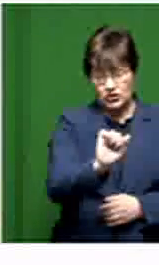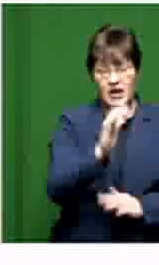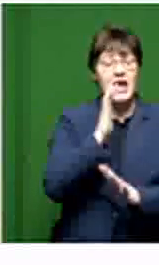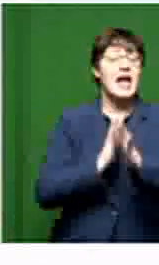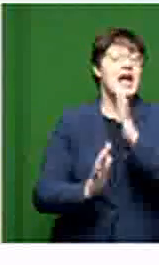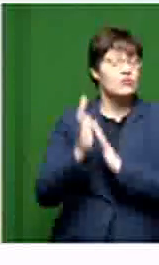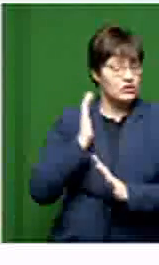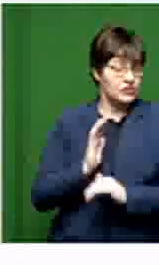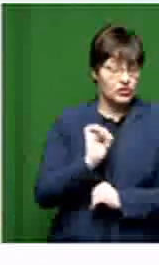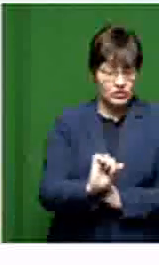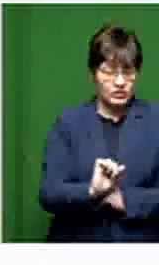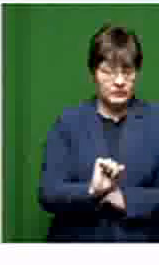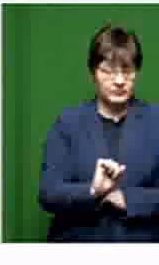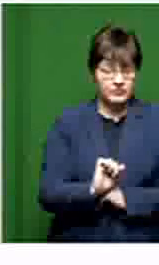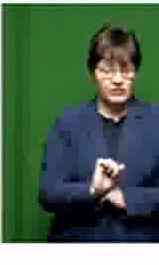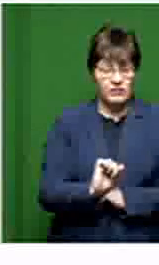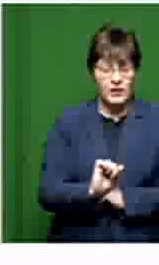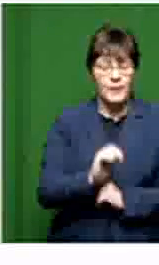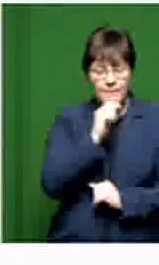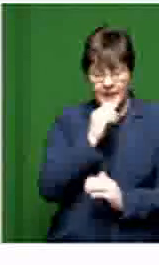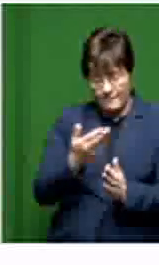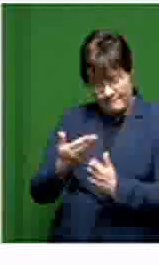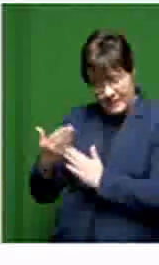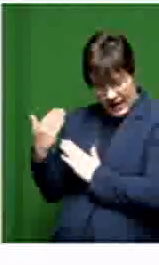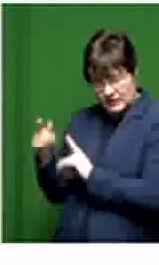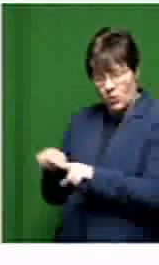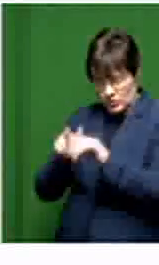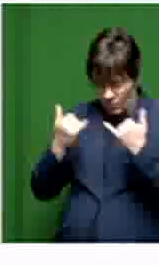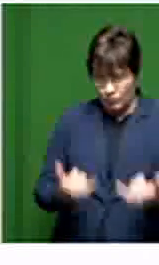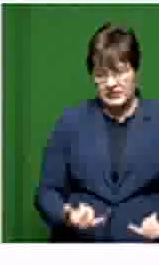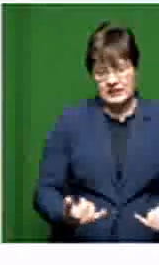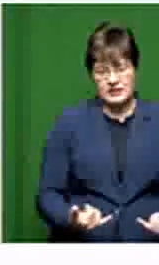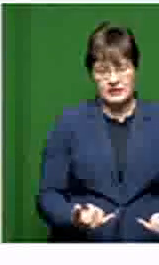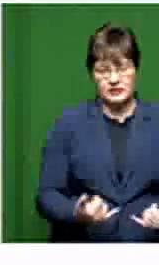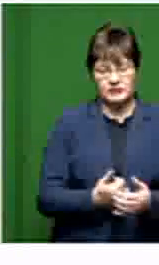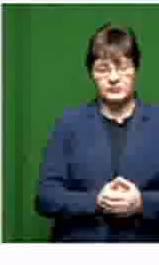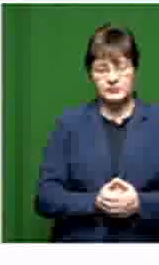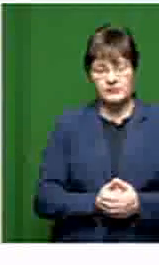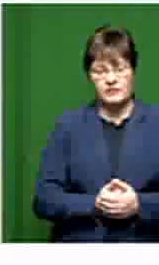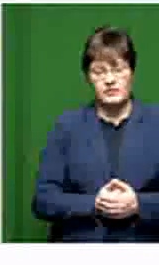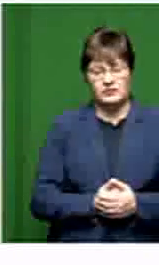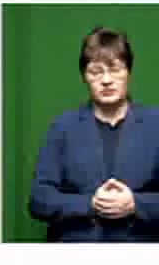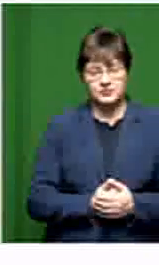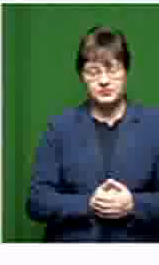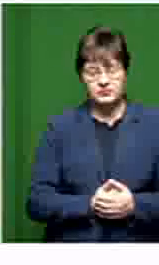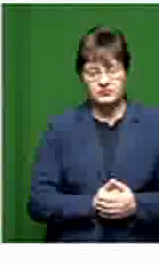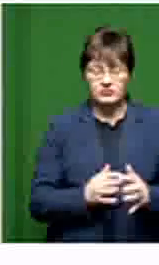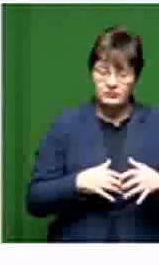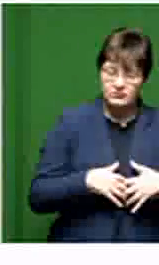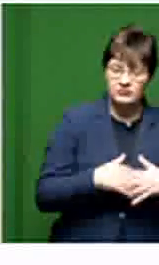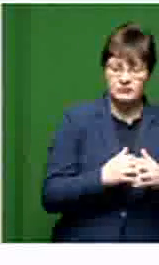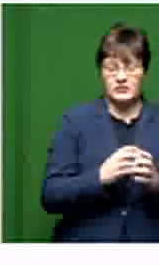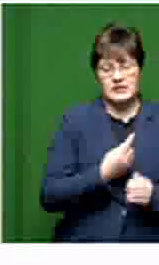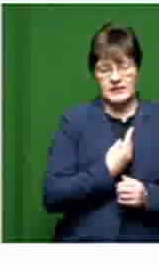heritage is the past in the present, and it manifests itself